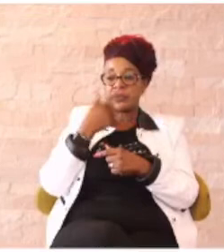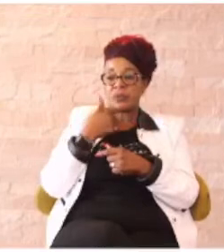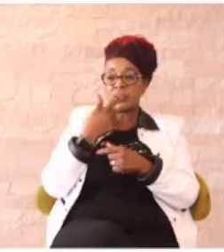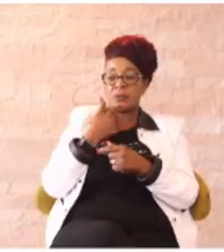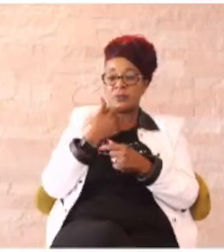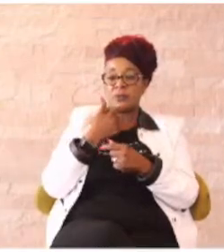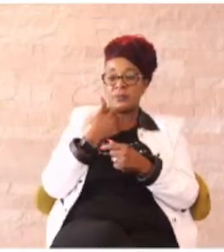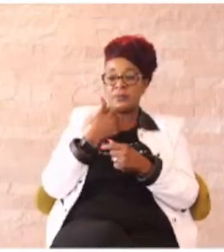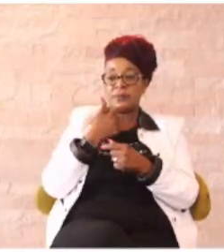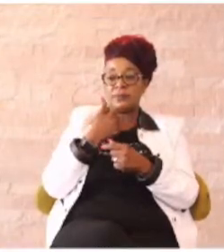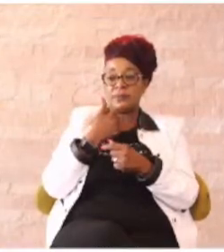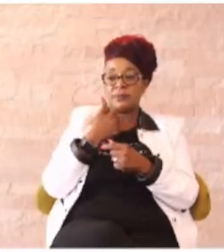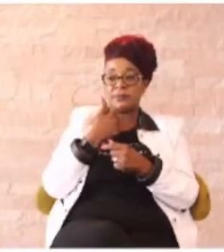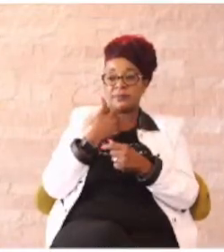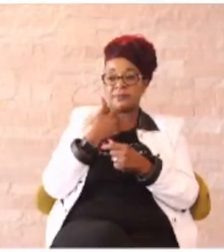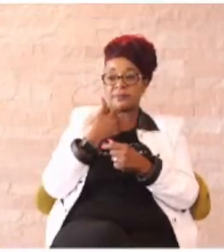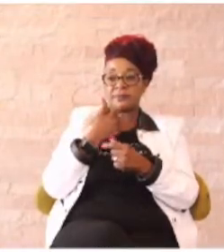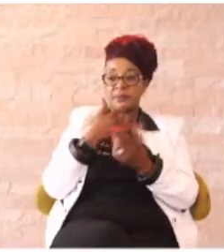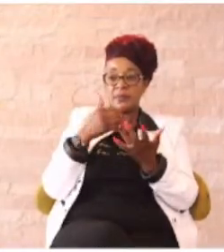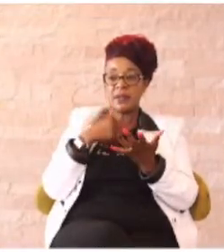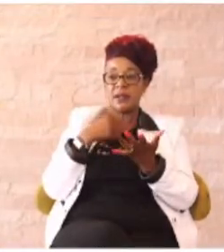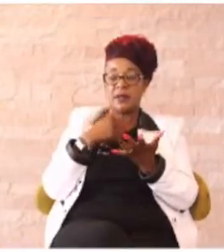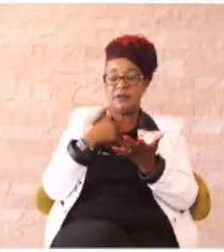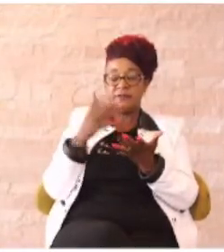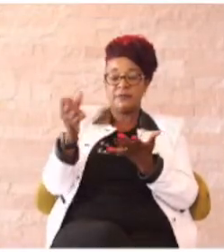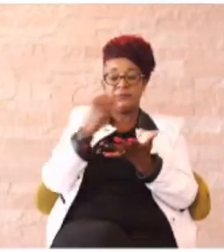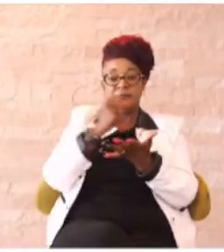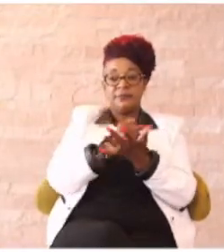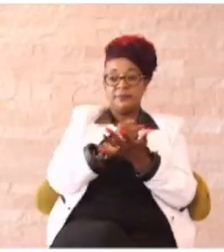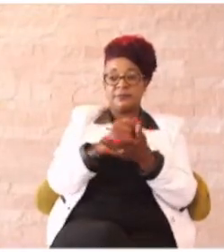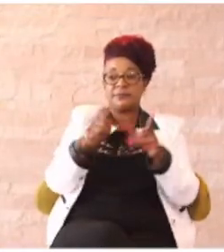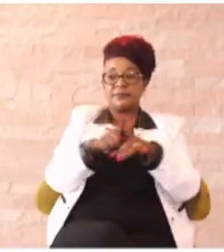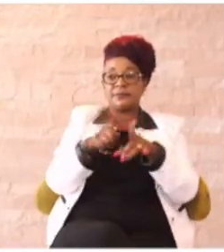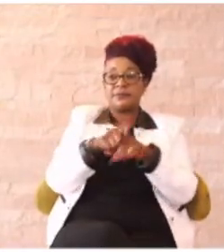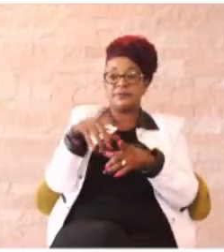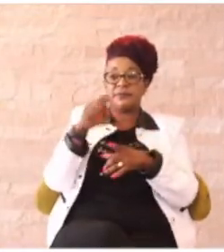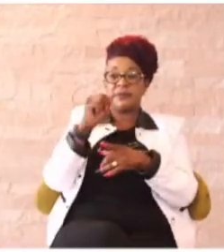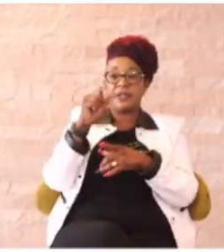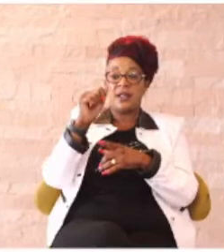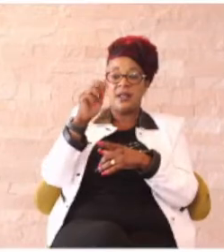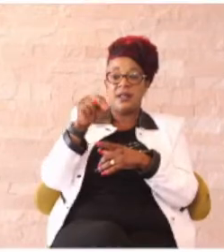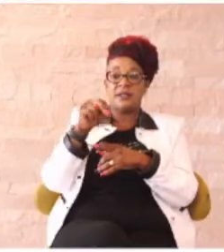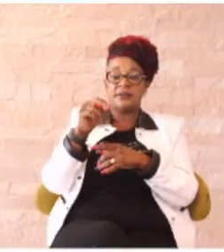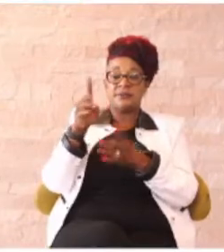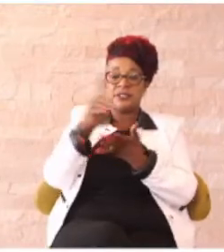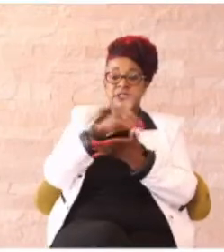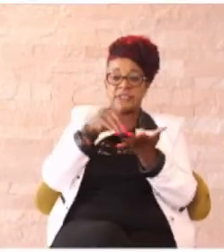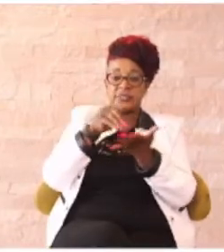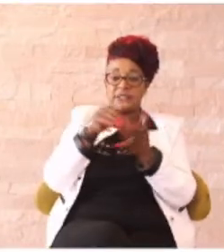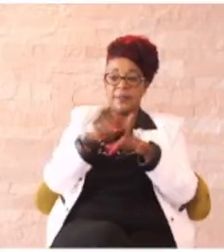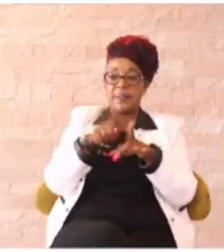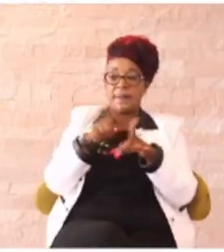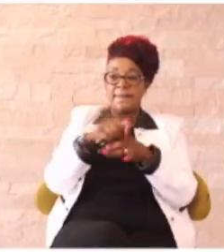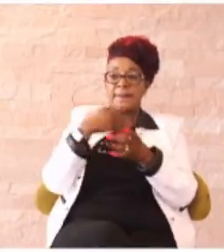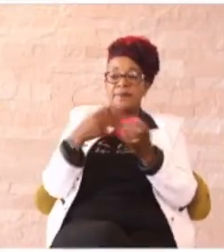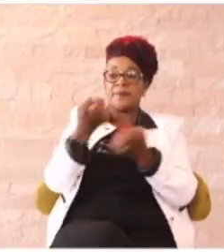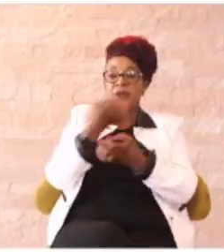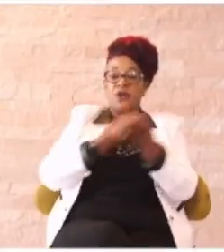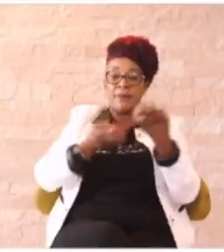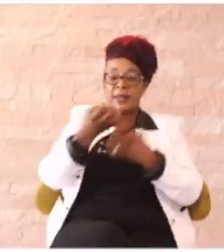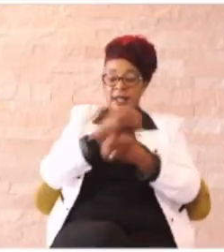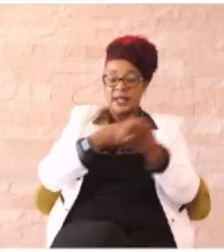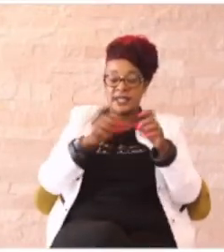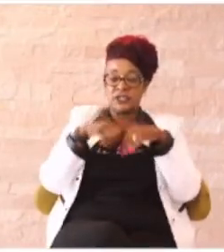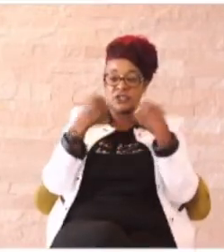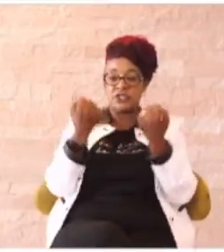were resettled at Sabata and Galan district. They also got economically and